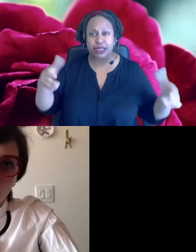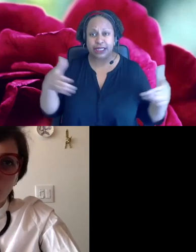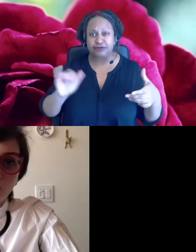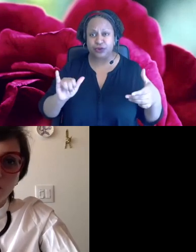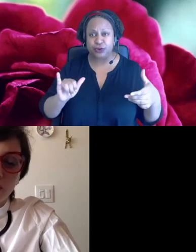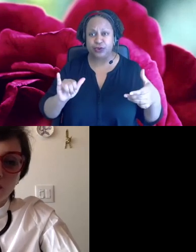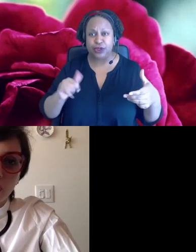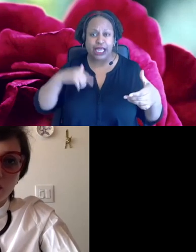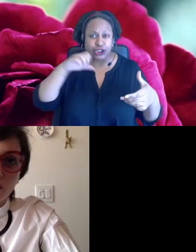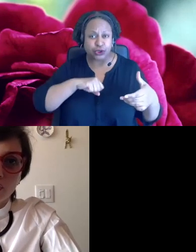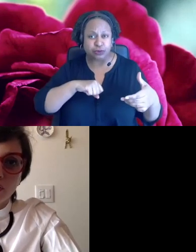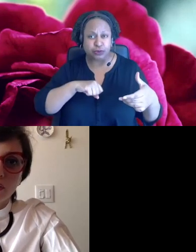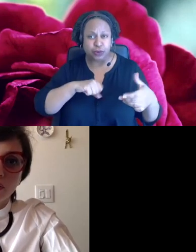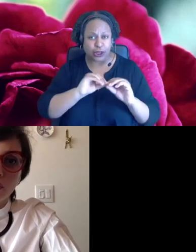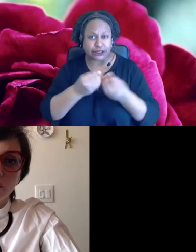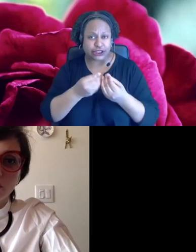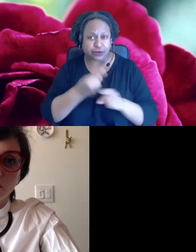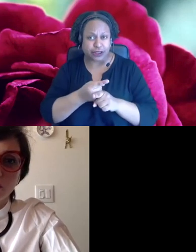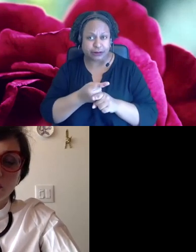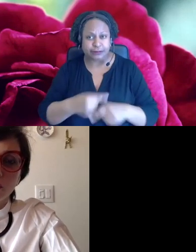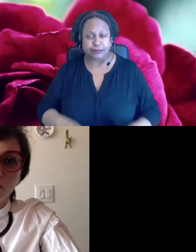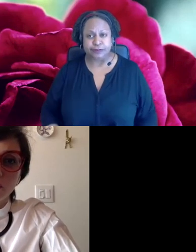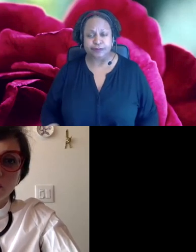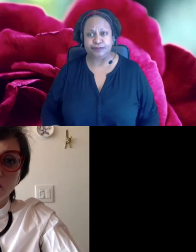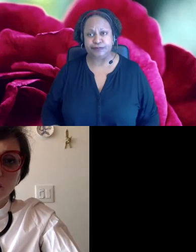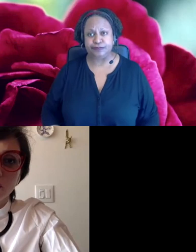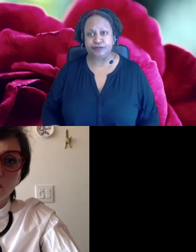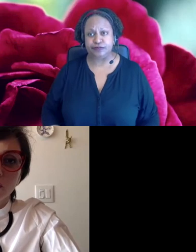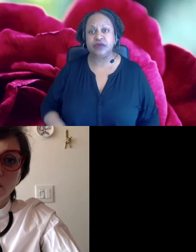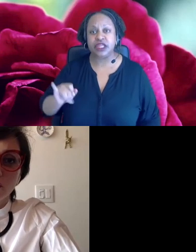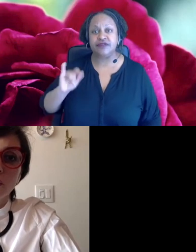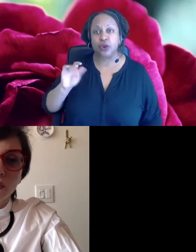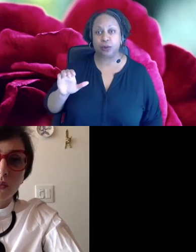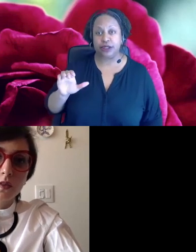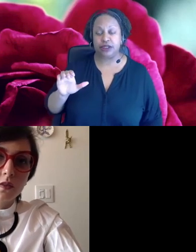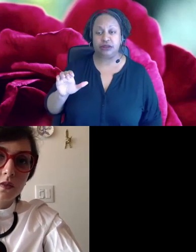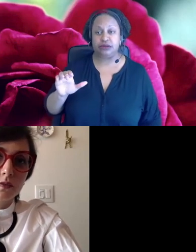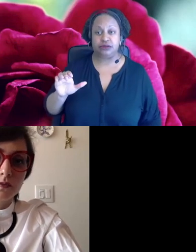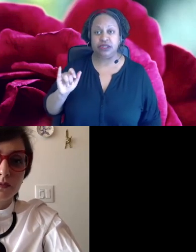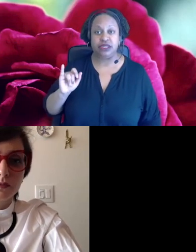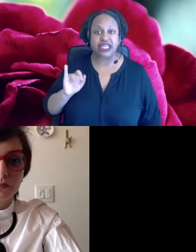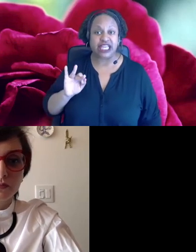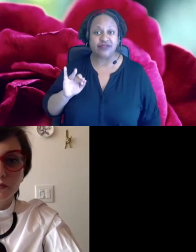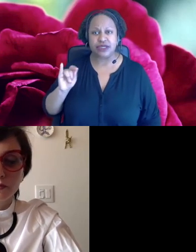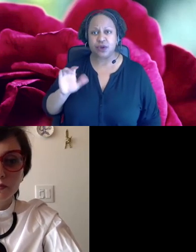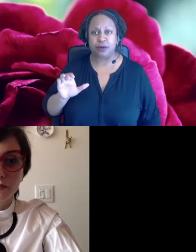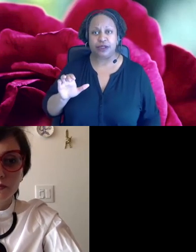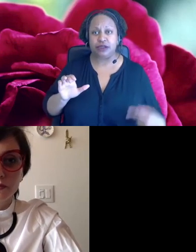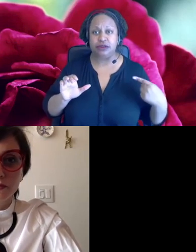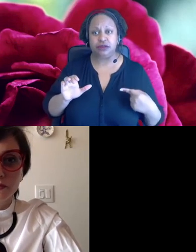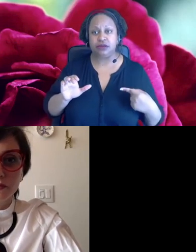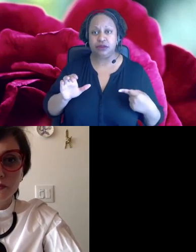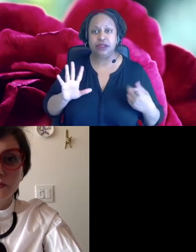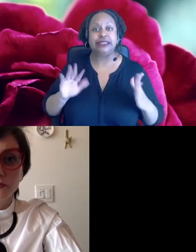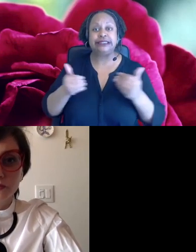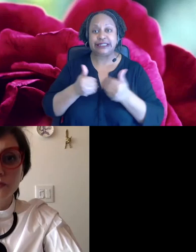I assume that would be an organization. If it's incorporated, then it is a